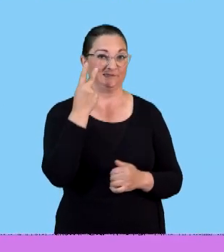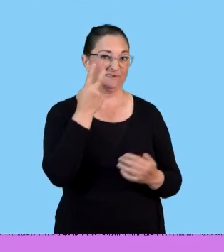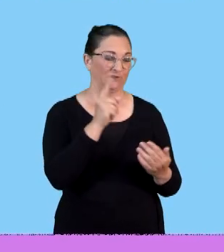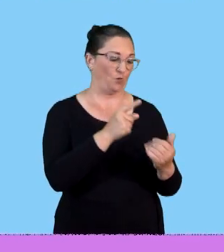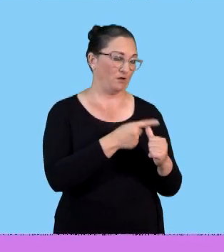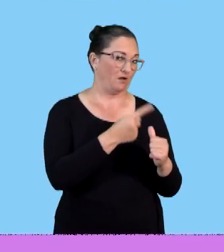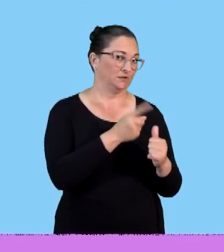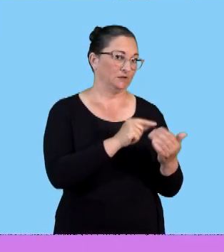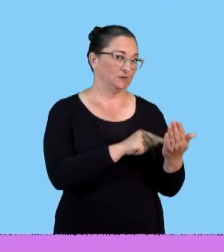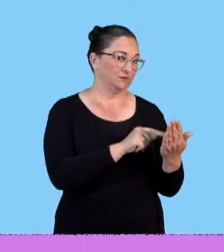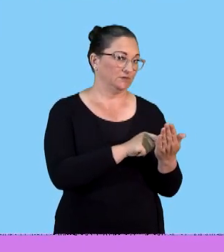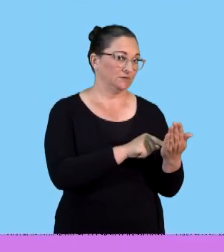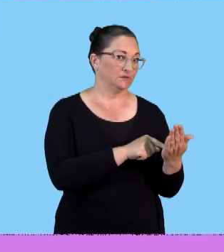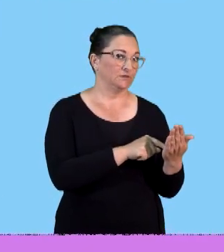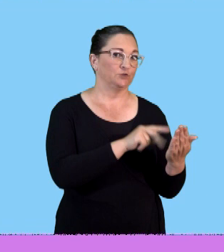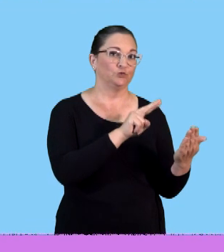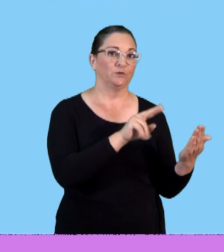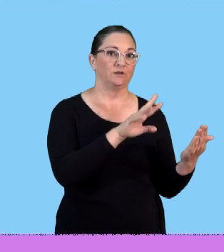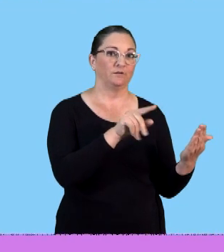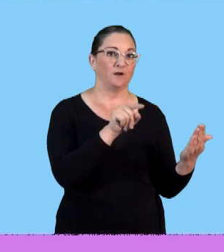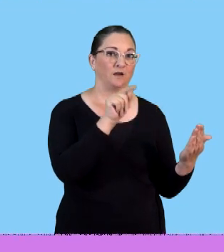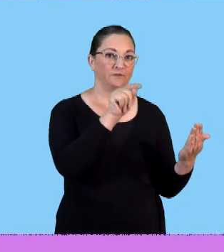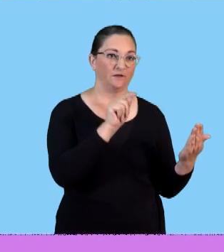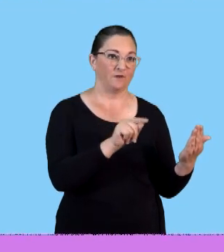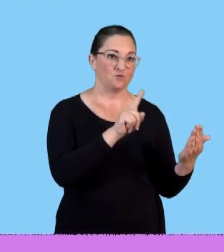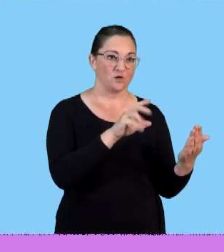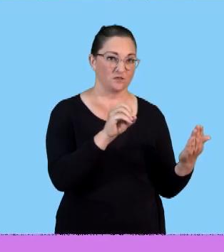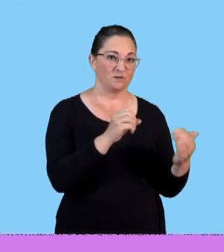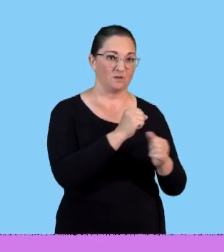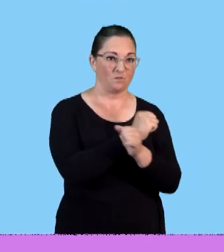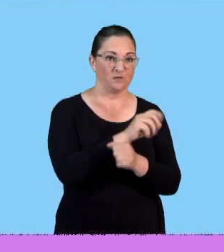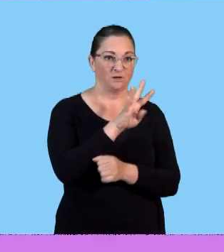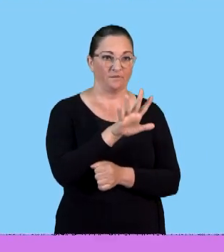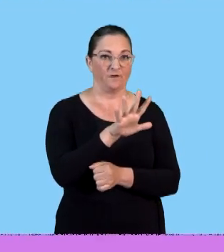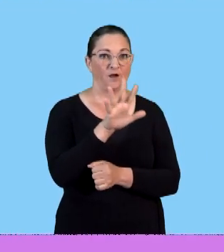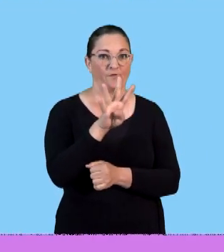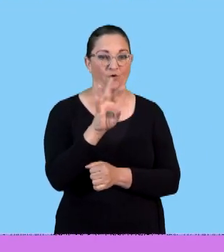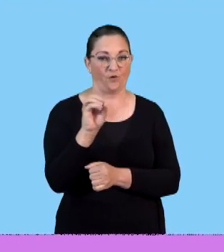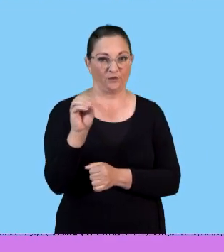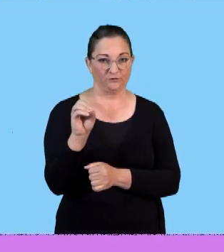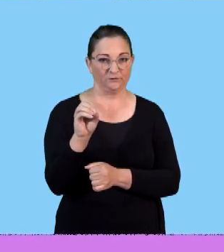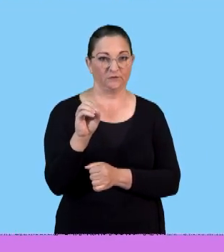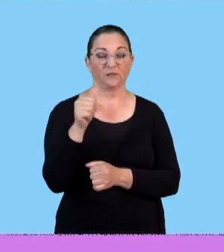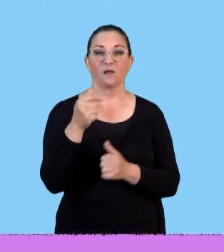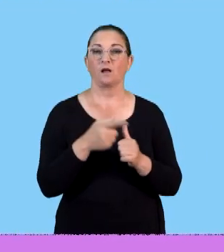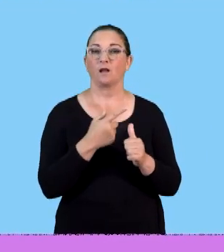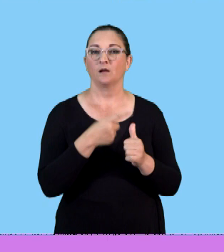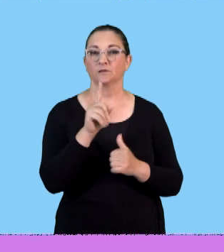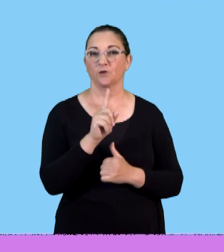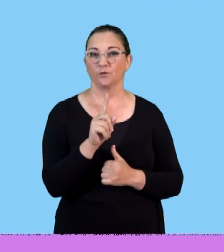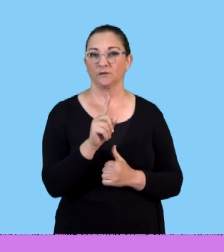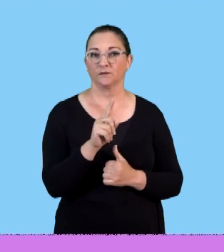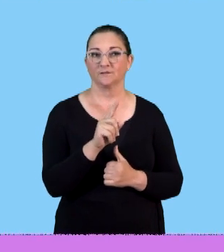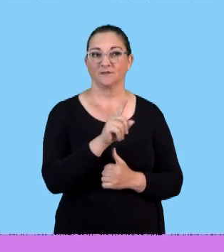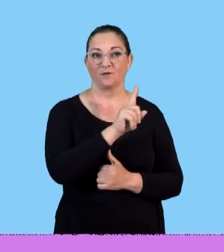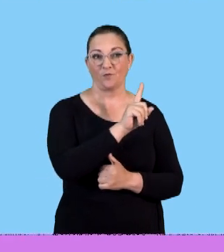5,400. Now let's see what that will give us. So 25 divided by 100 multiplied by 5,400. That will